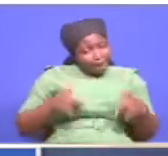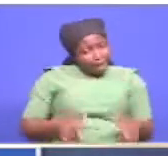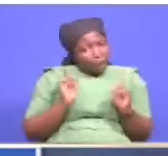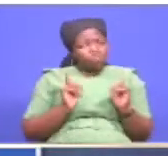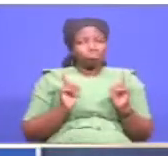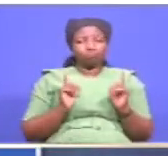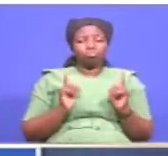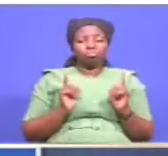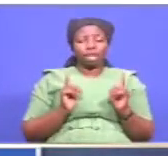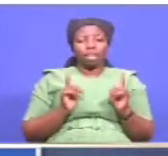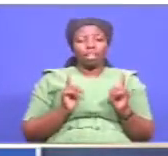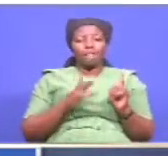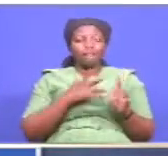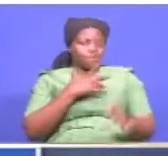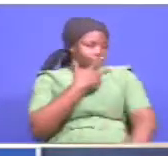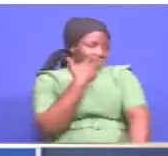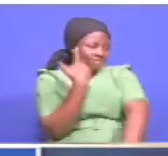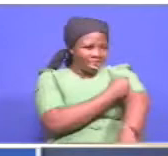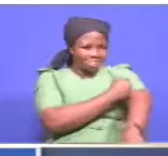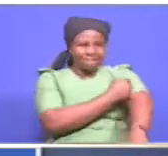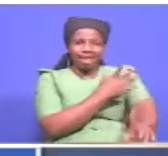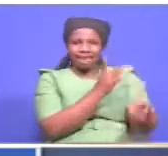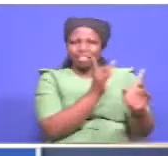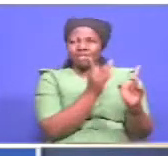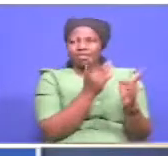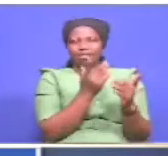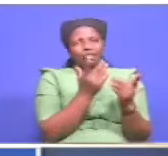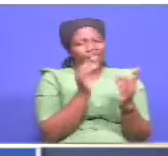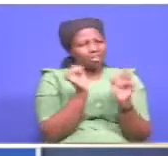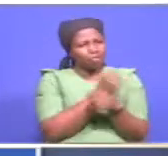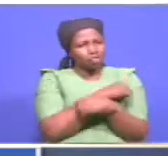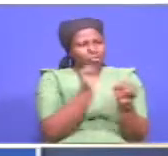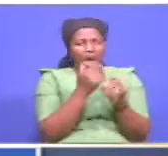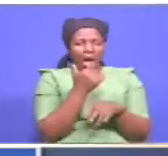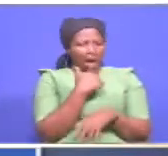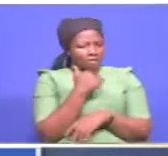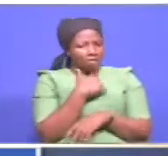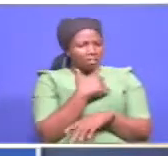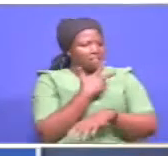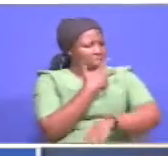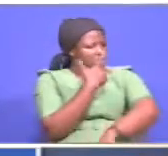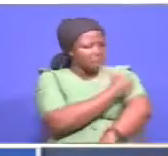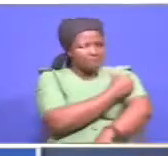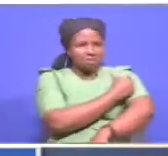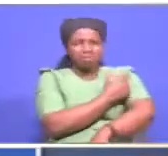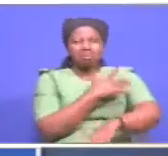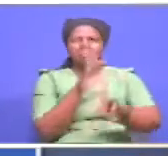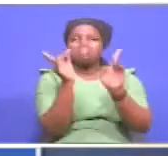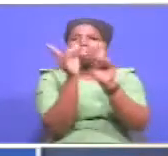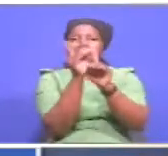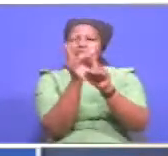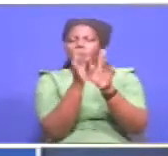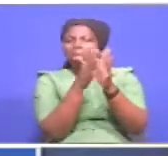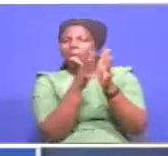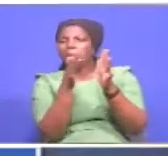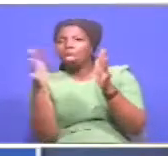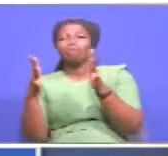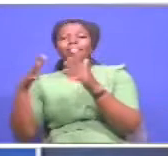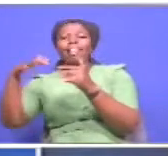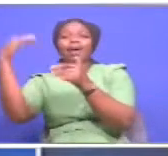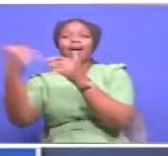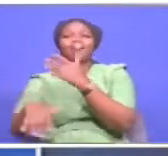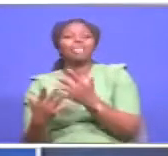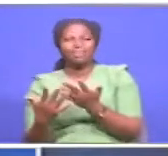have the vaccines, because we cannot have the vaccines expire, we must